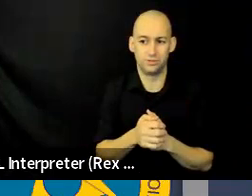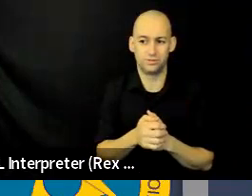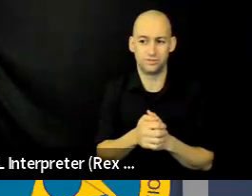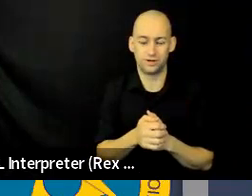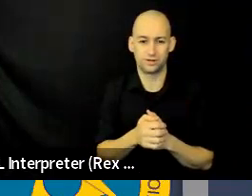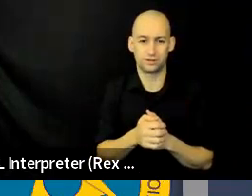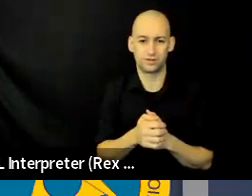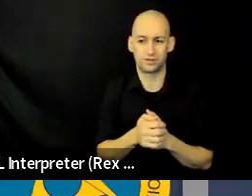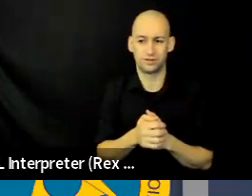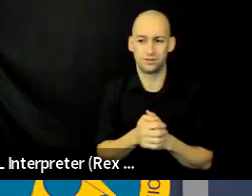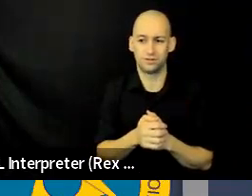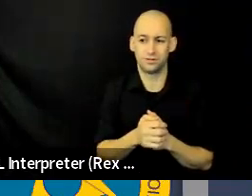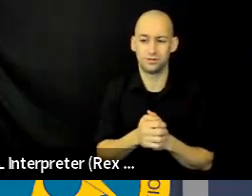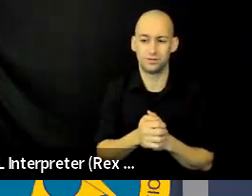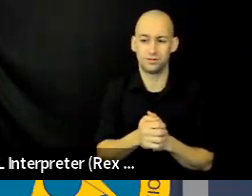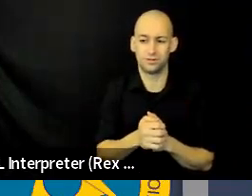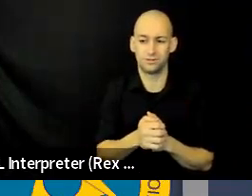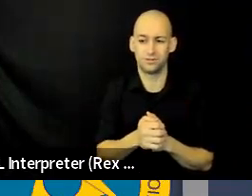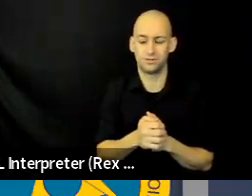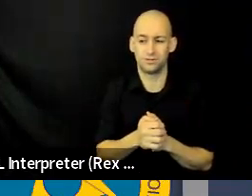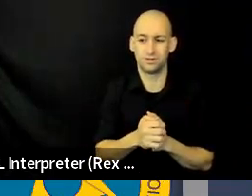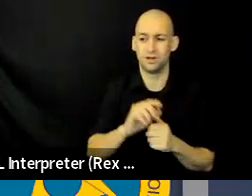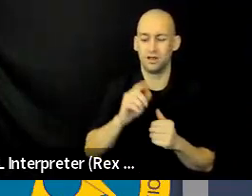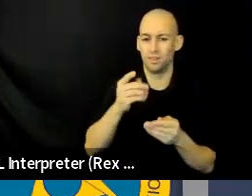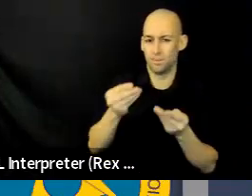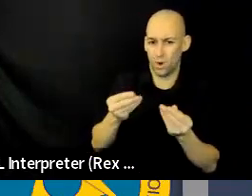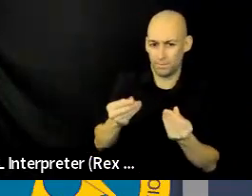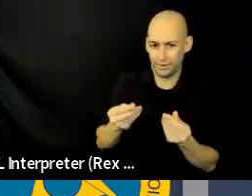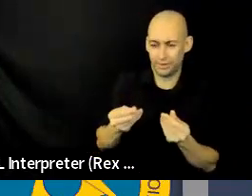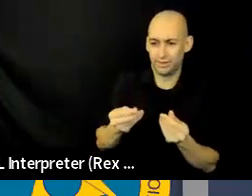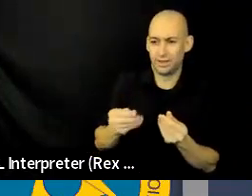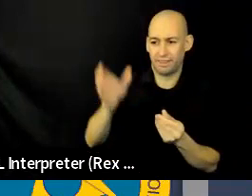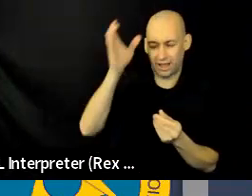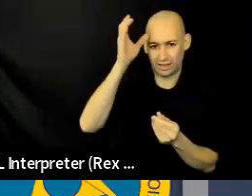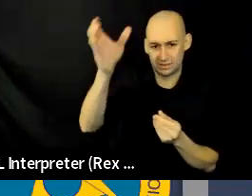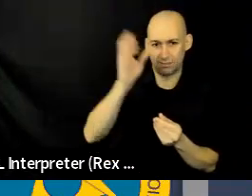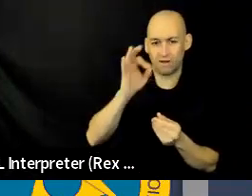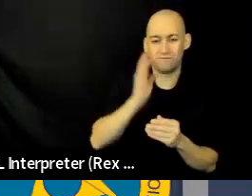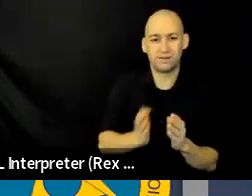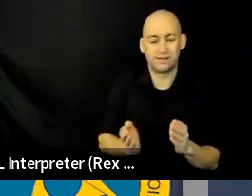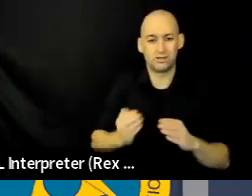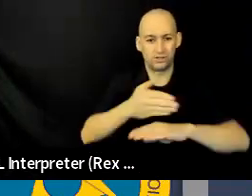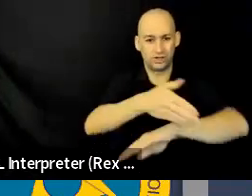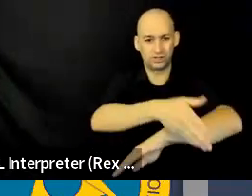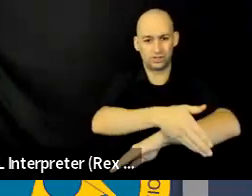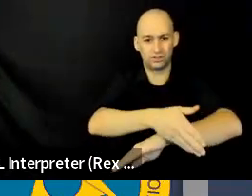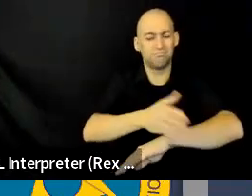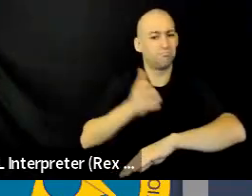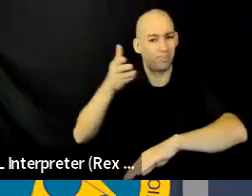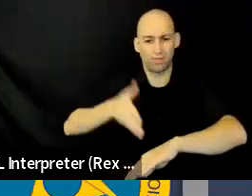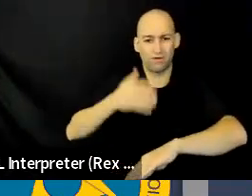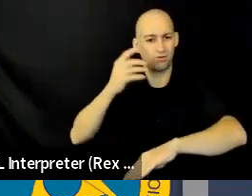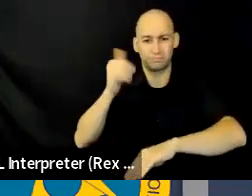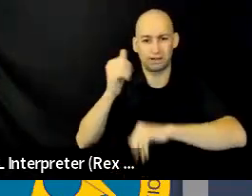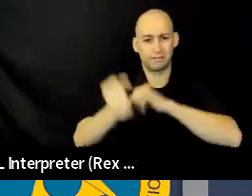And if I could add a little clarity to that, the property that so the concept of an interchange is something that's been there for decades.